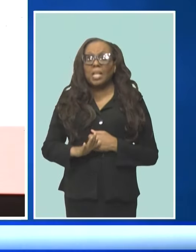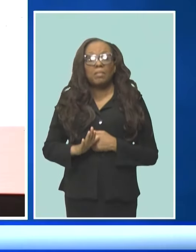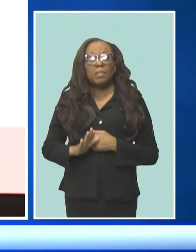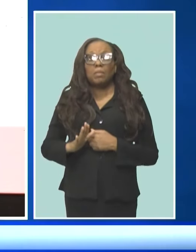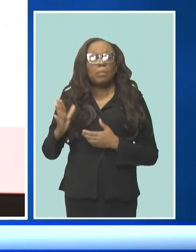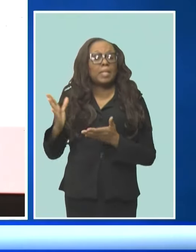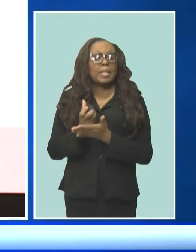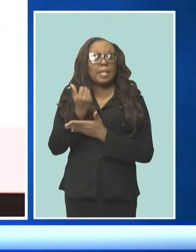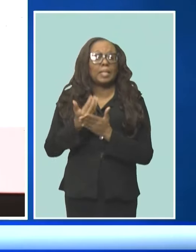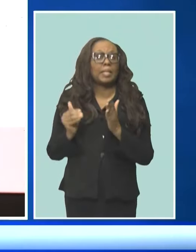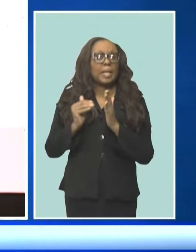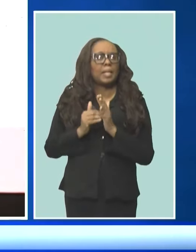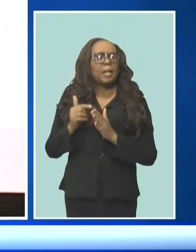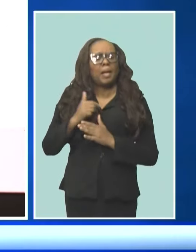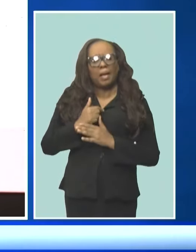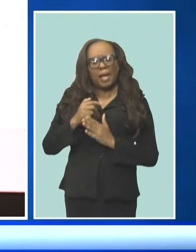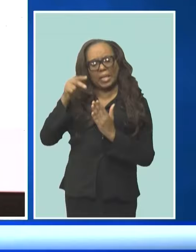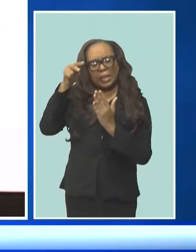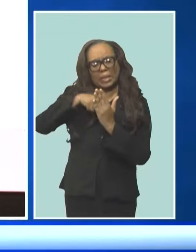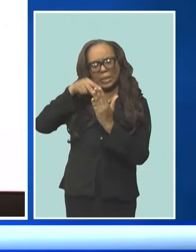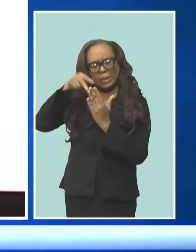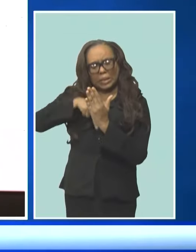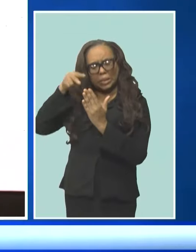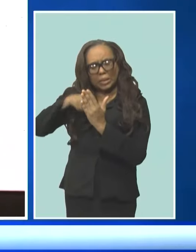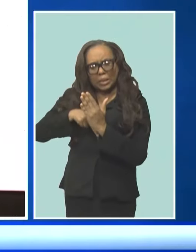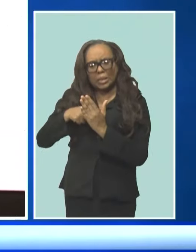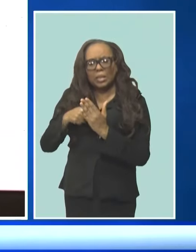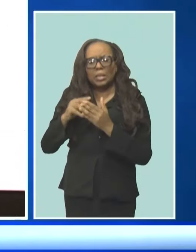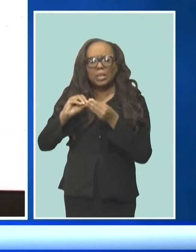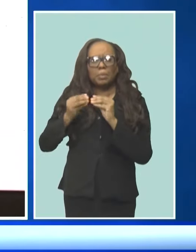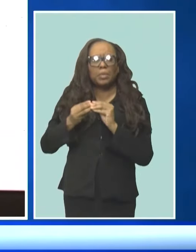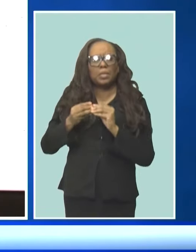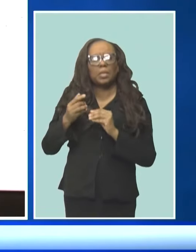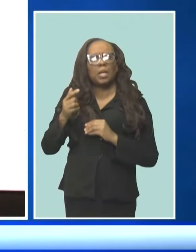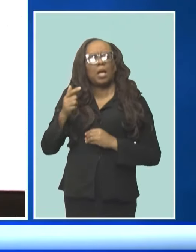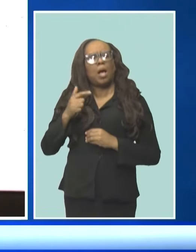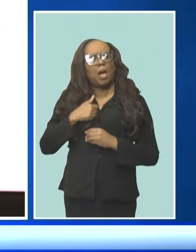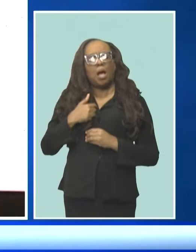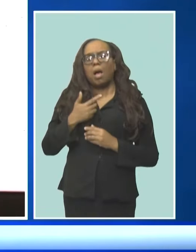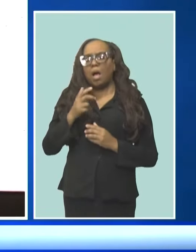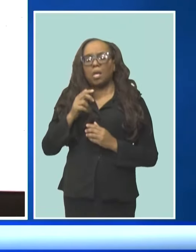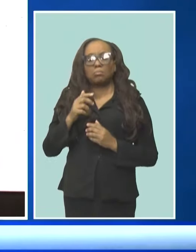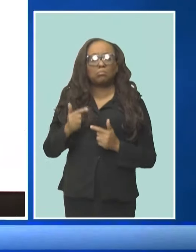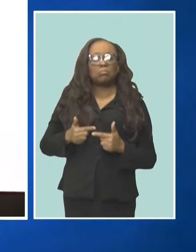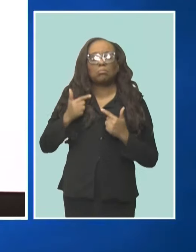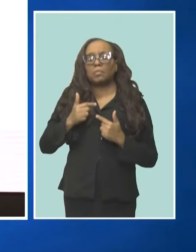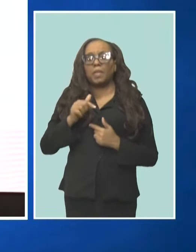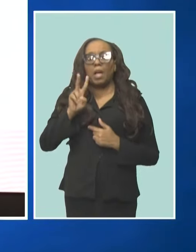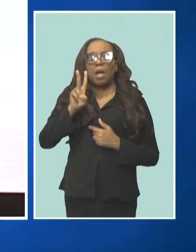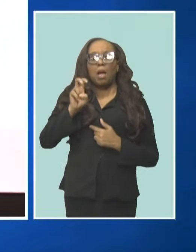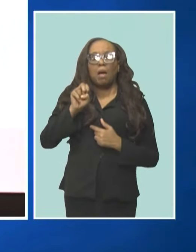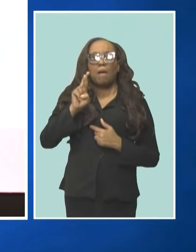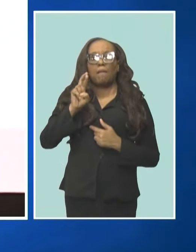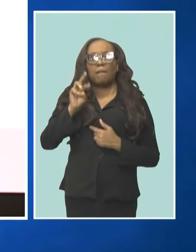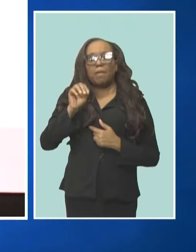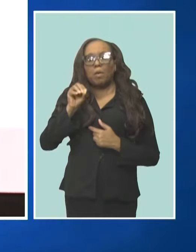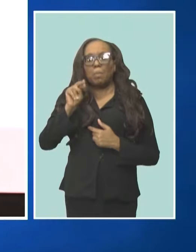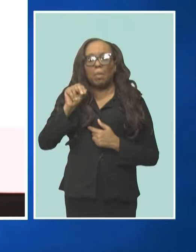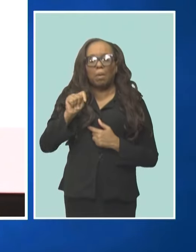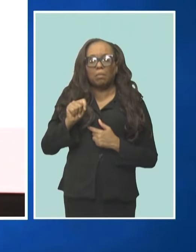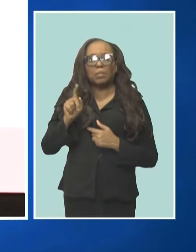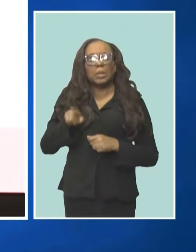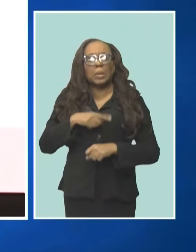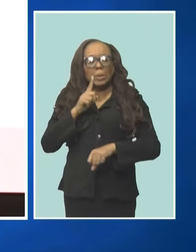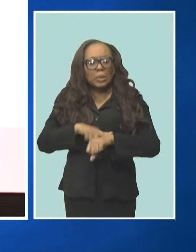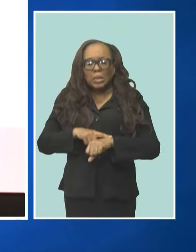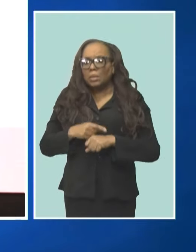statistics about this. I was with the state of Vermont for 17 years, and we watched all this with the hard market cycle, soft market, hard and soft. And